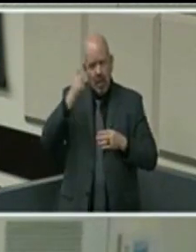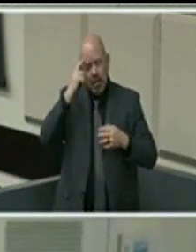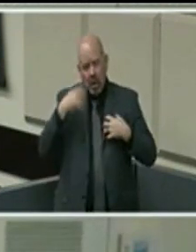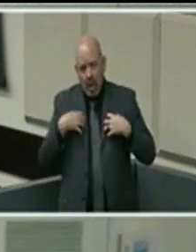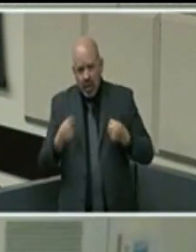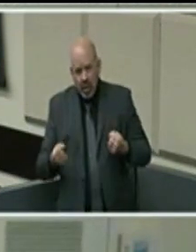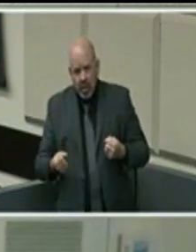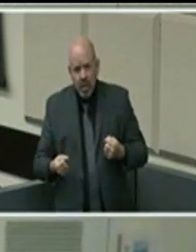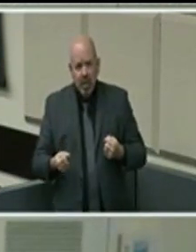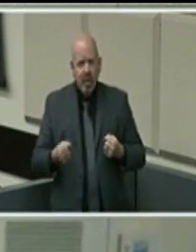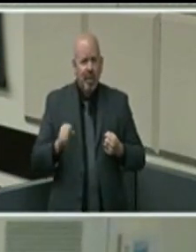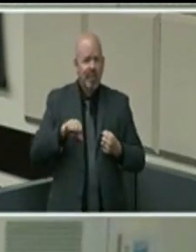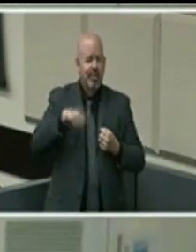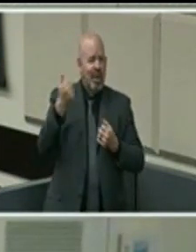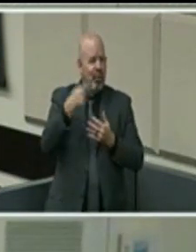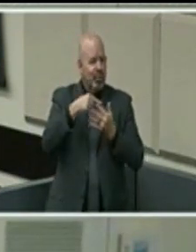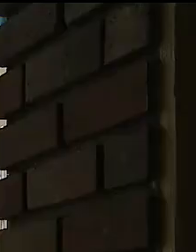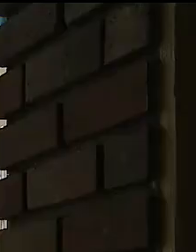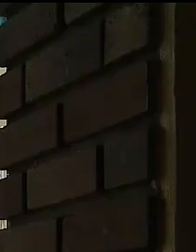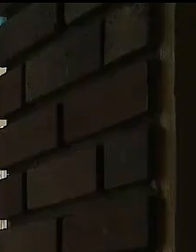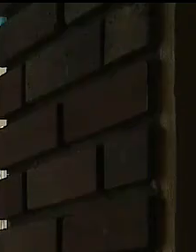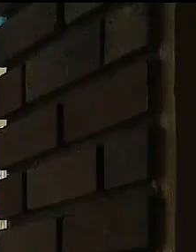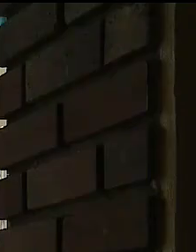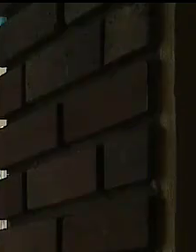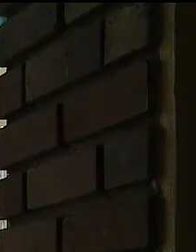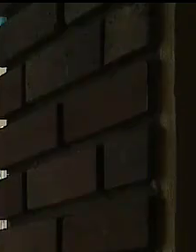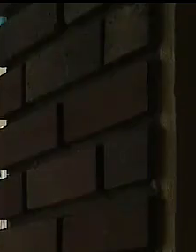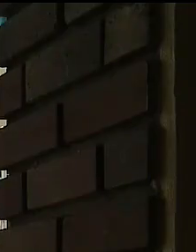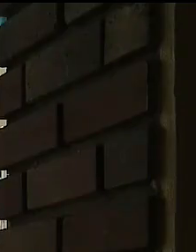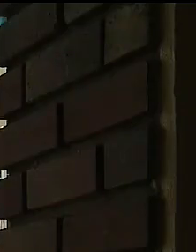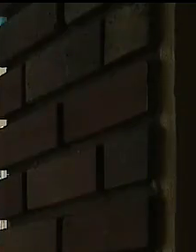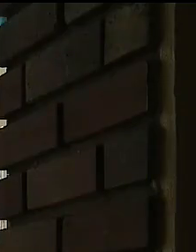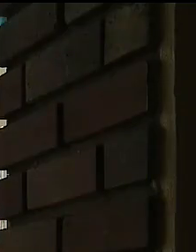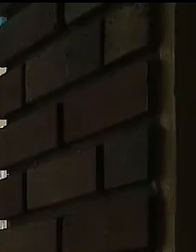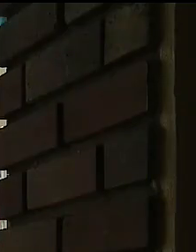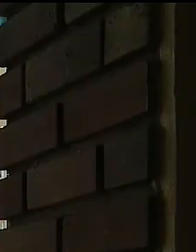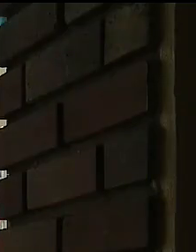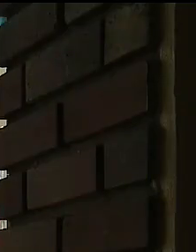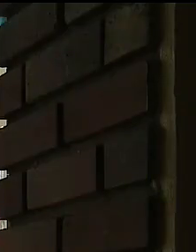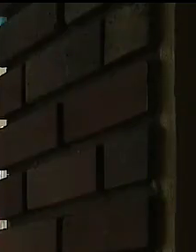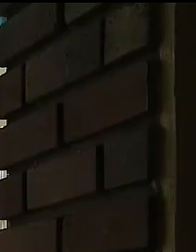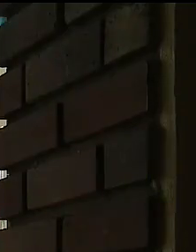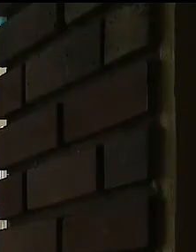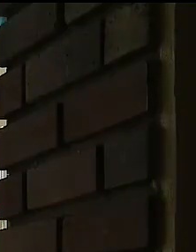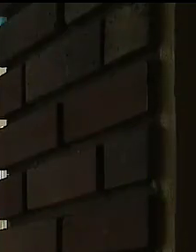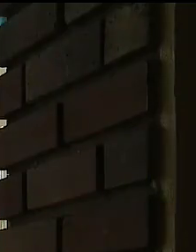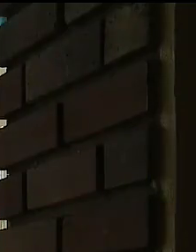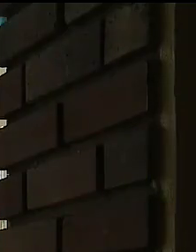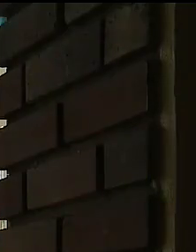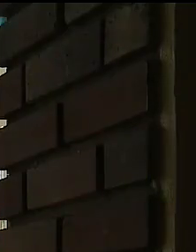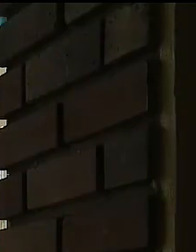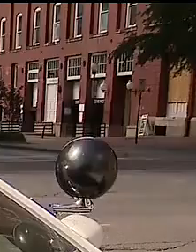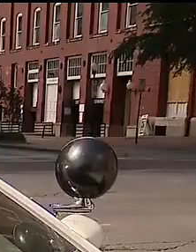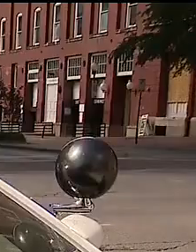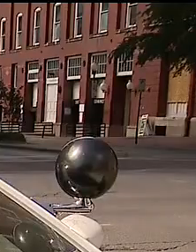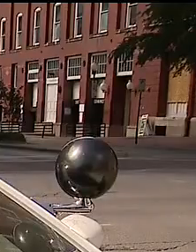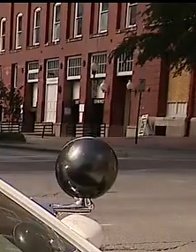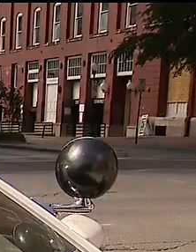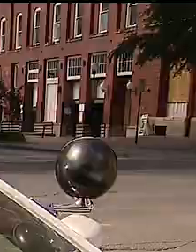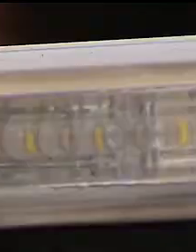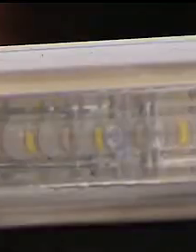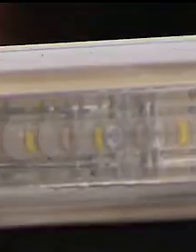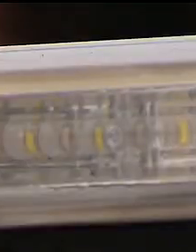concerns, and provide resources in the communities. But others expressed concern that they were bowing to recent public pressure